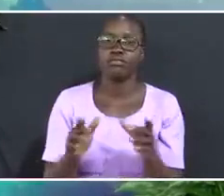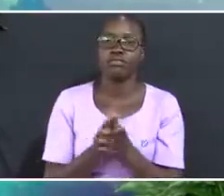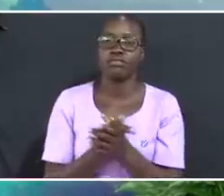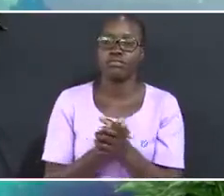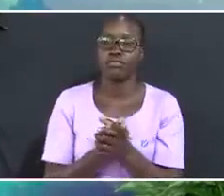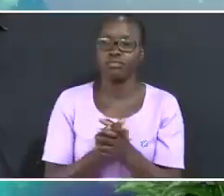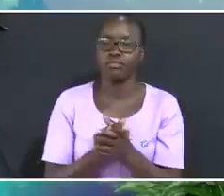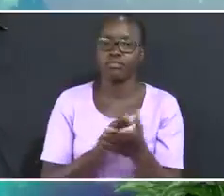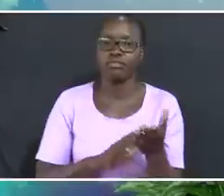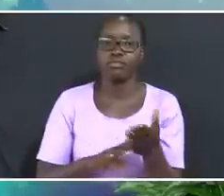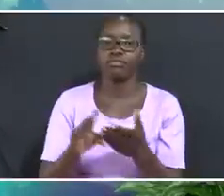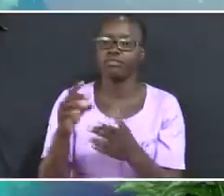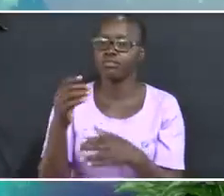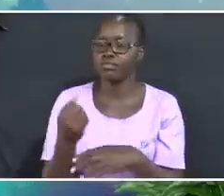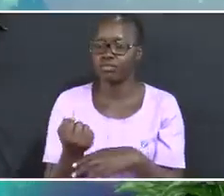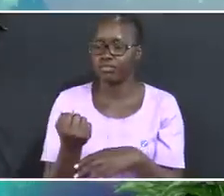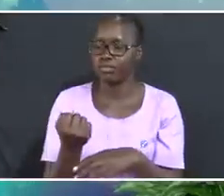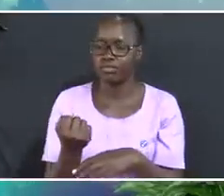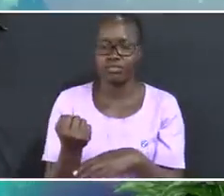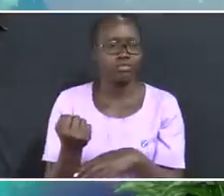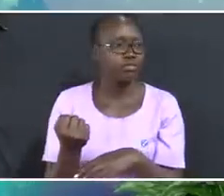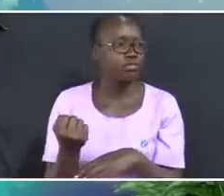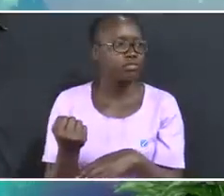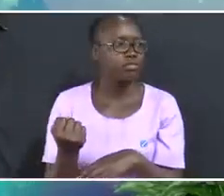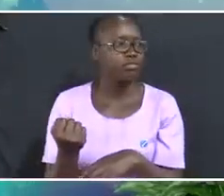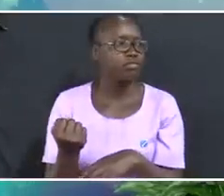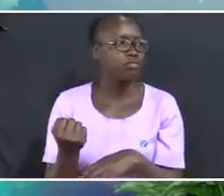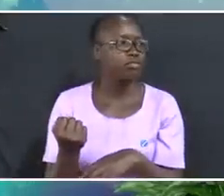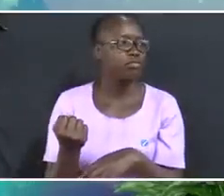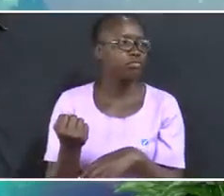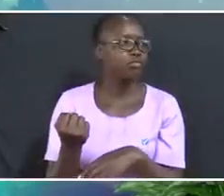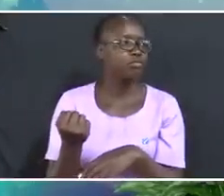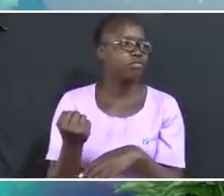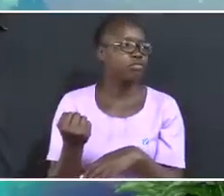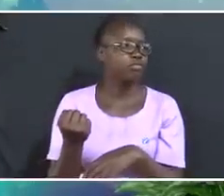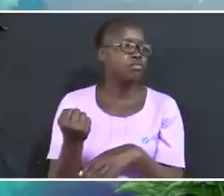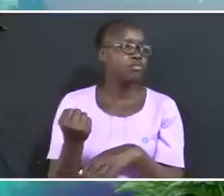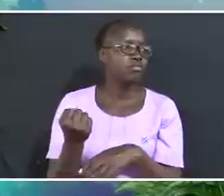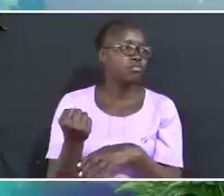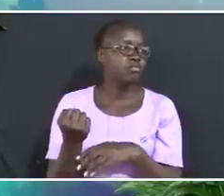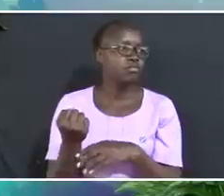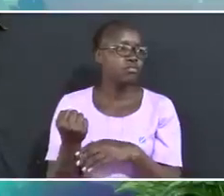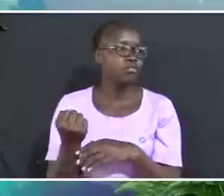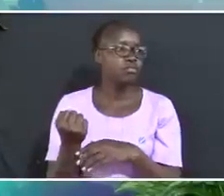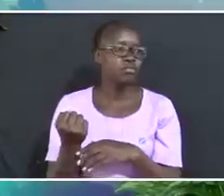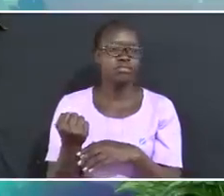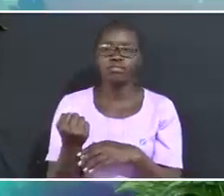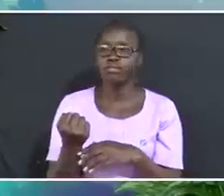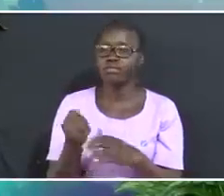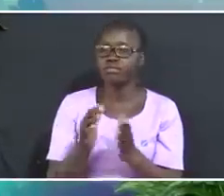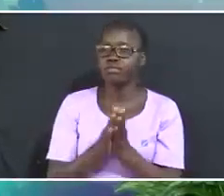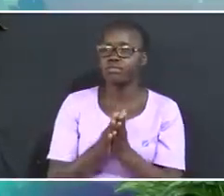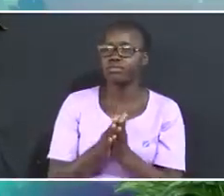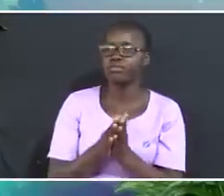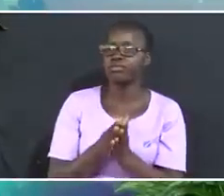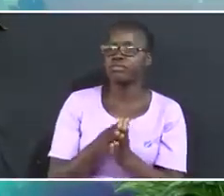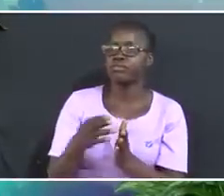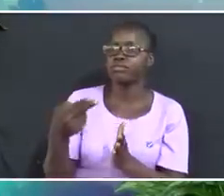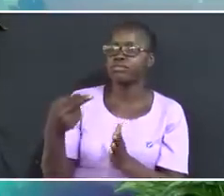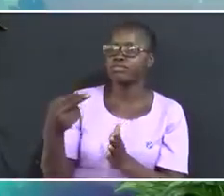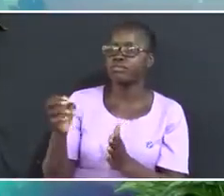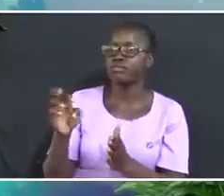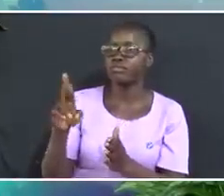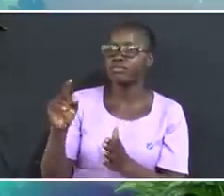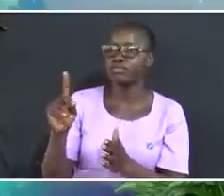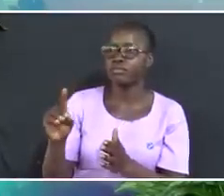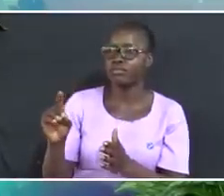Verse 5, you read verse 1 all the way to verse 4, it takes you that Herod decided to jail